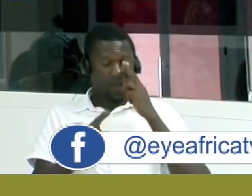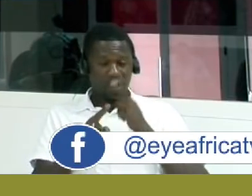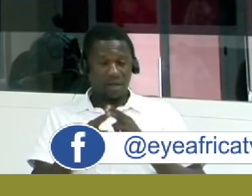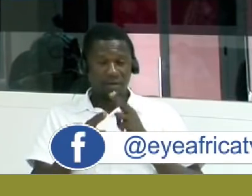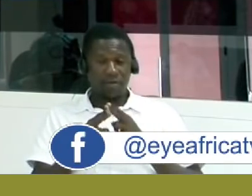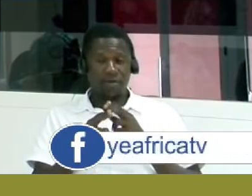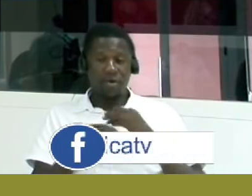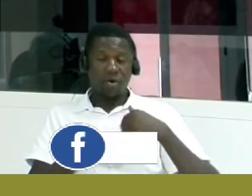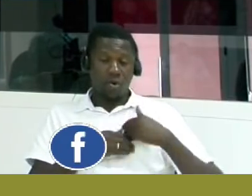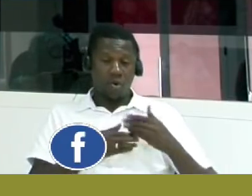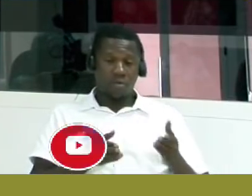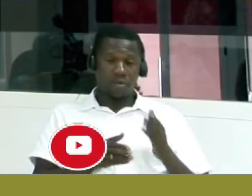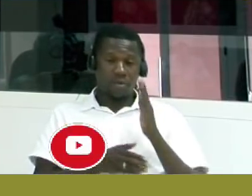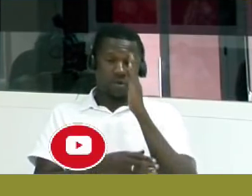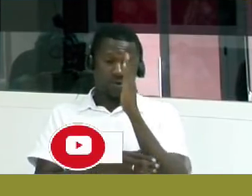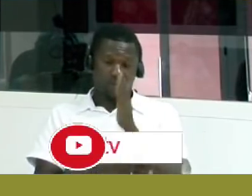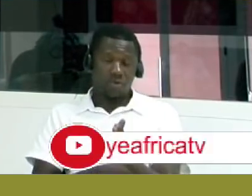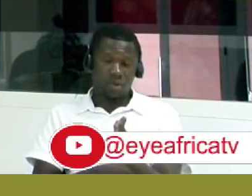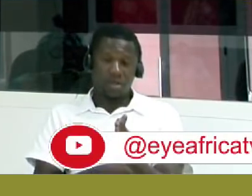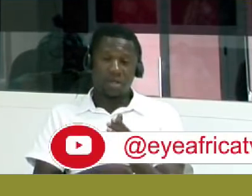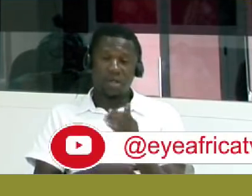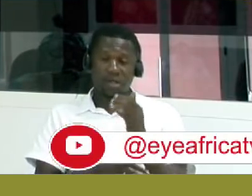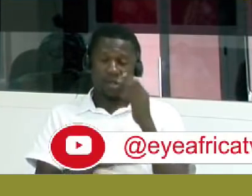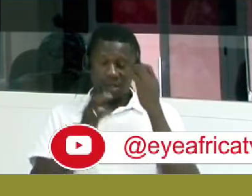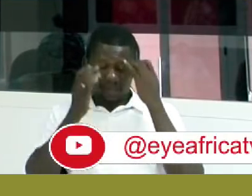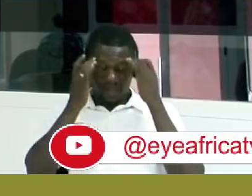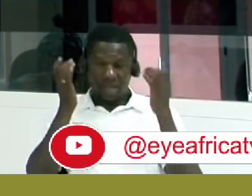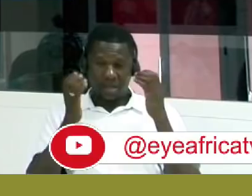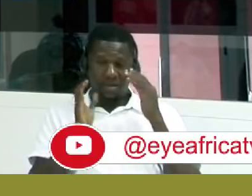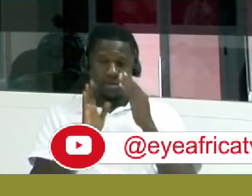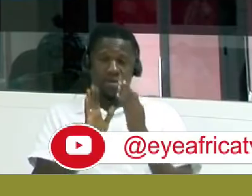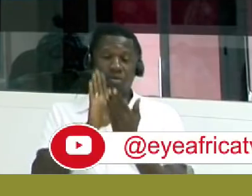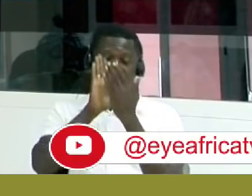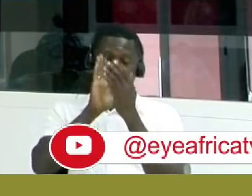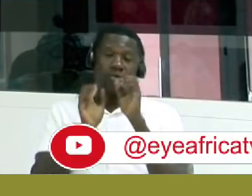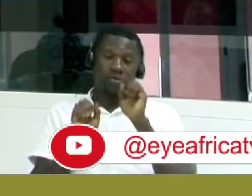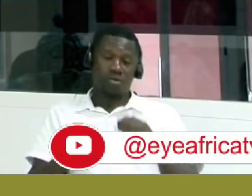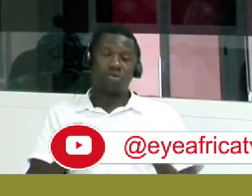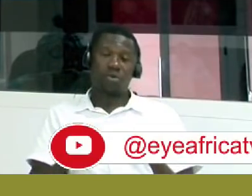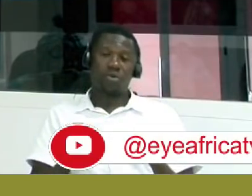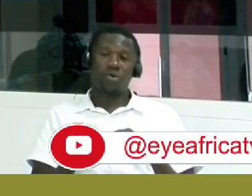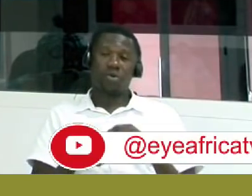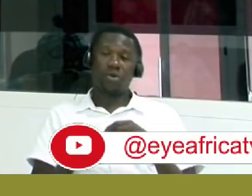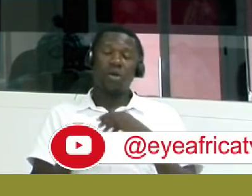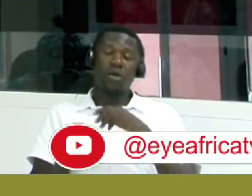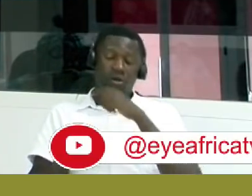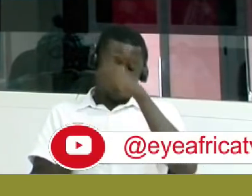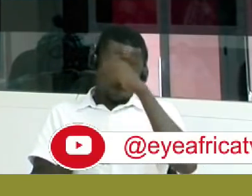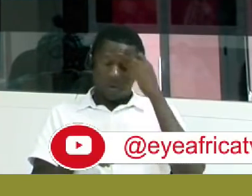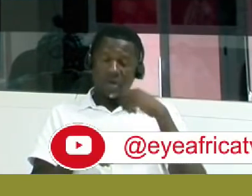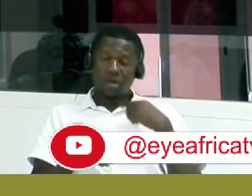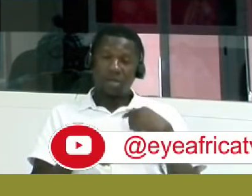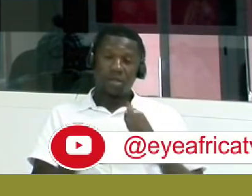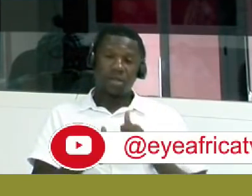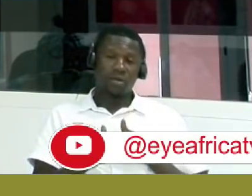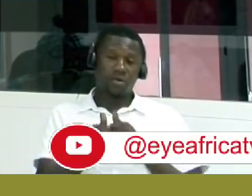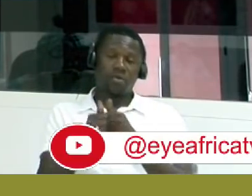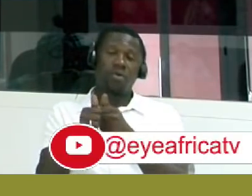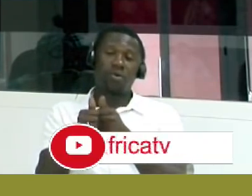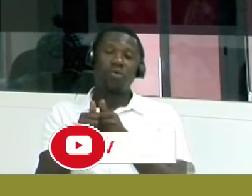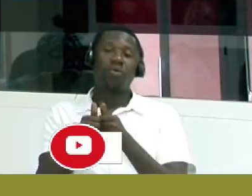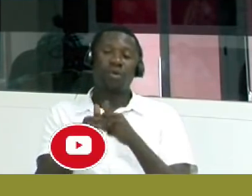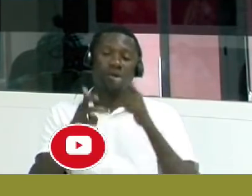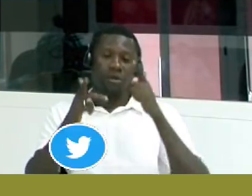neutral, tact, and approachable. Duties are to be carried out in accordance with the law and stand to protect life